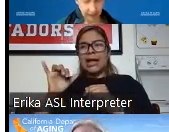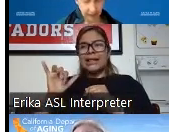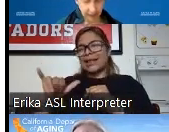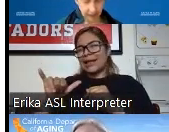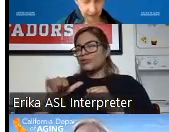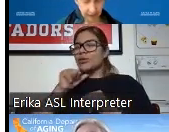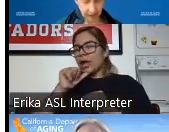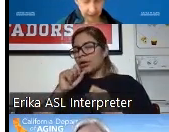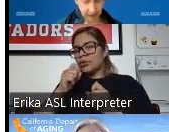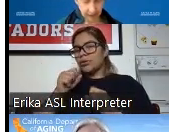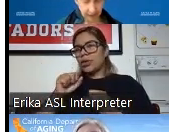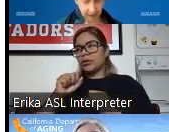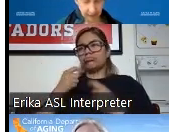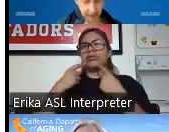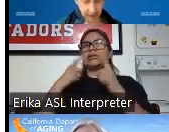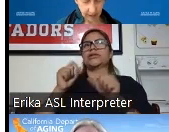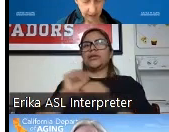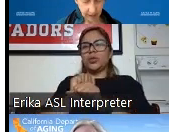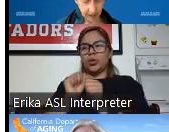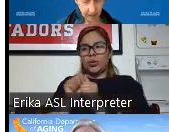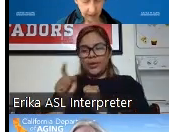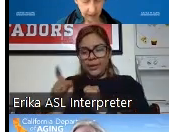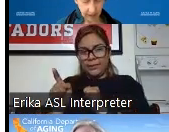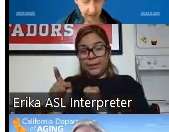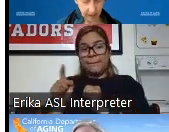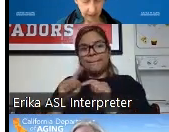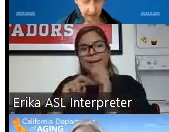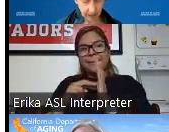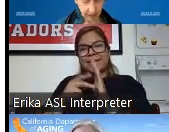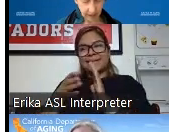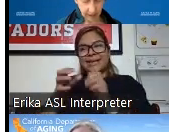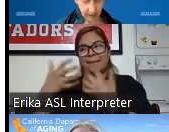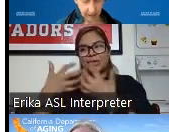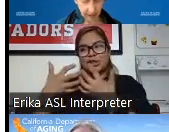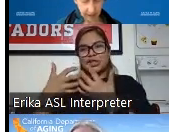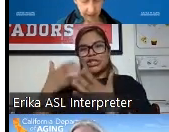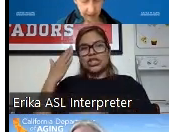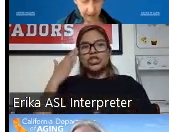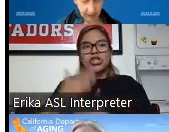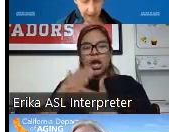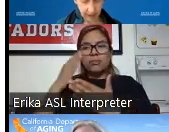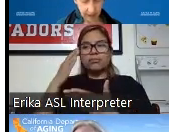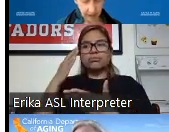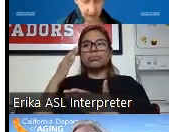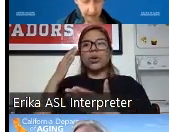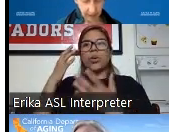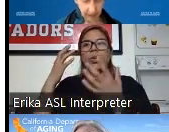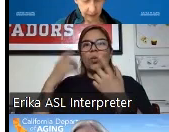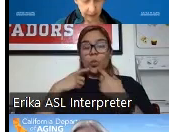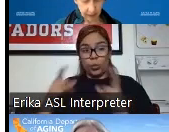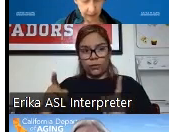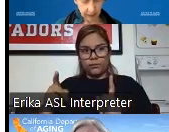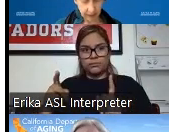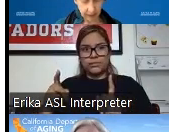for him and stopped working, and he died. That meant he suffocated. And